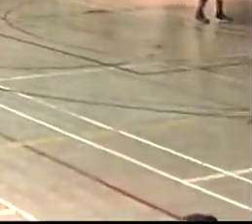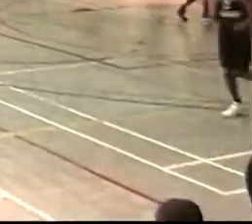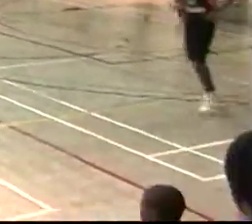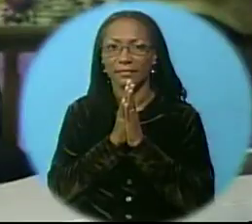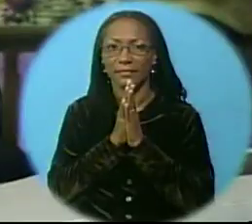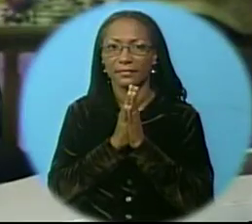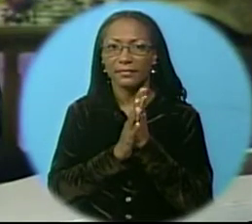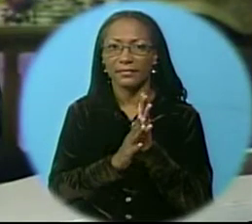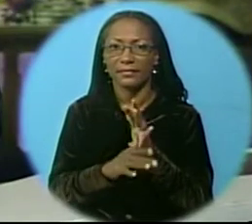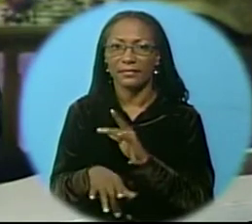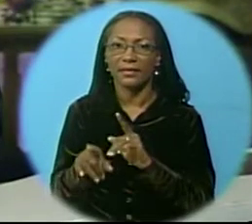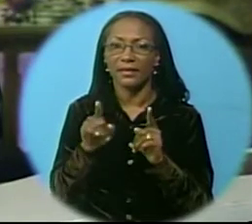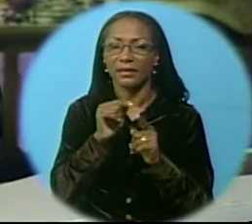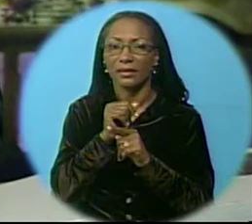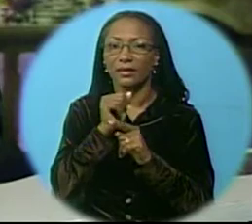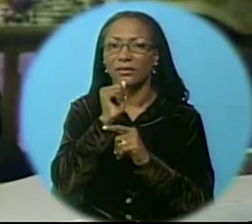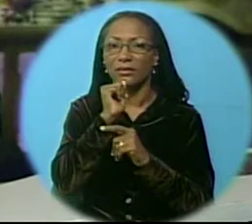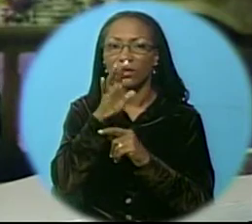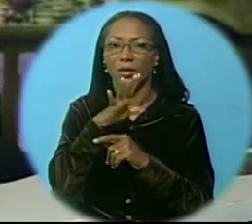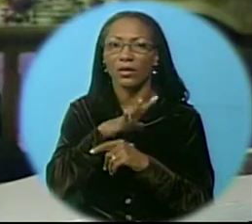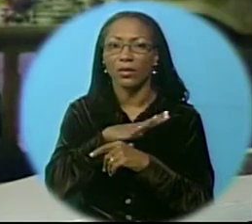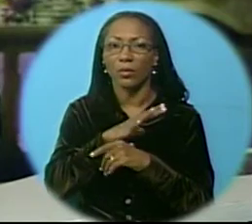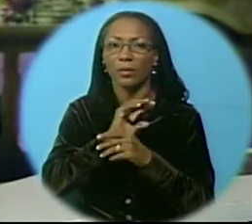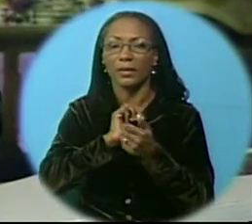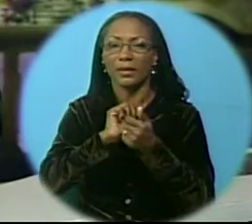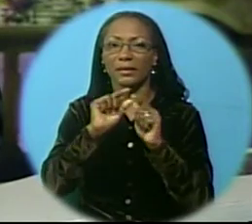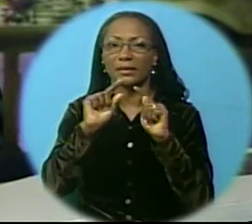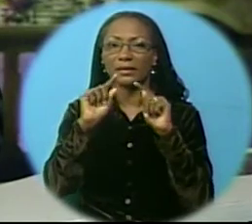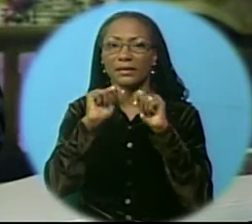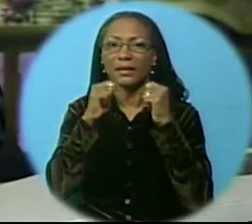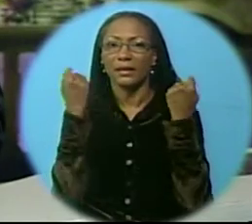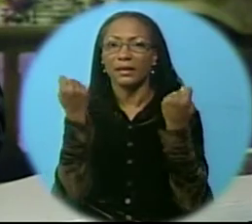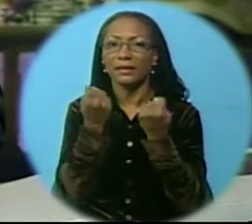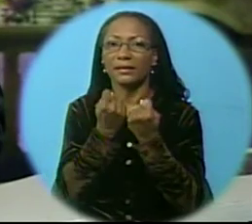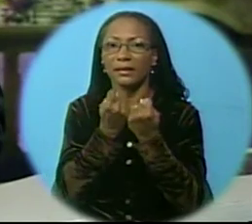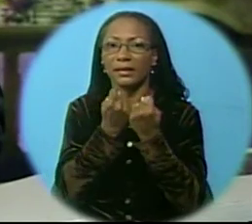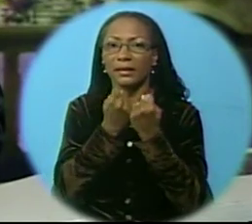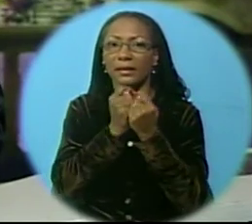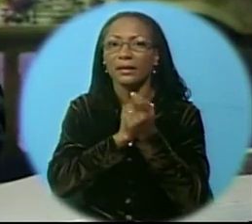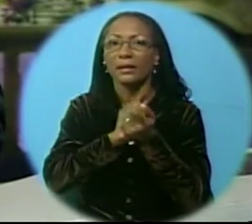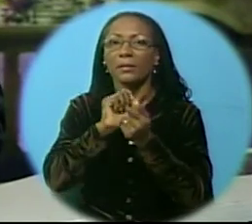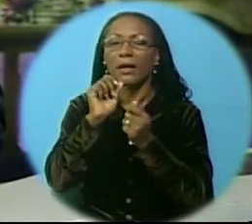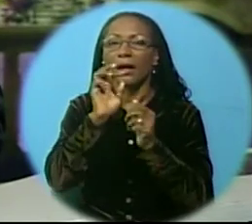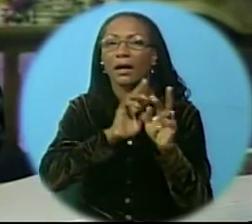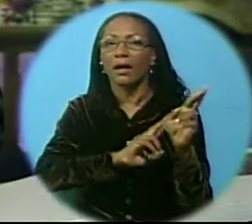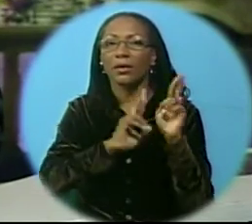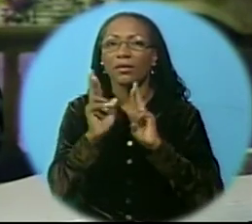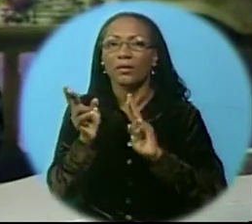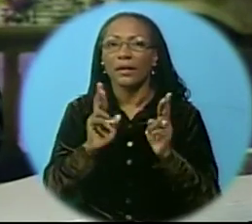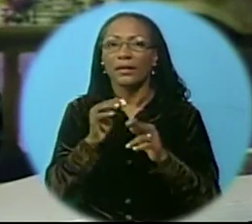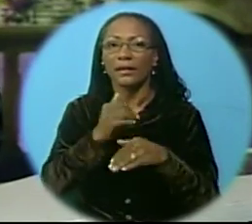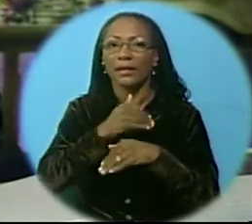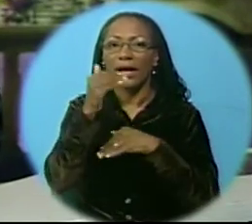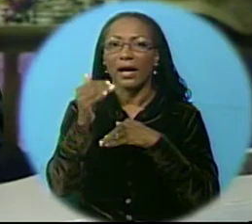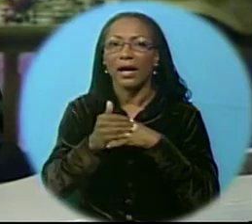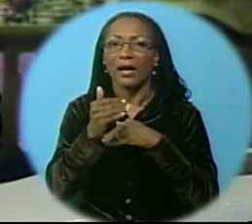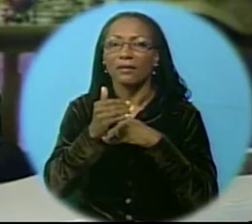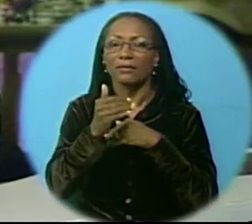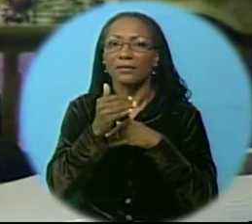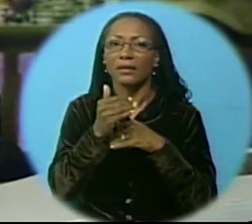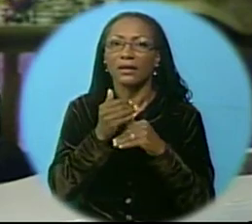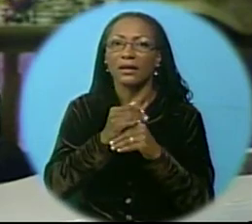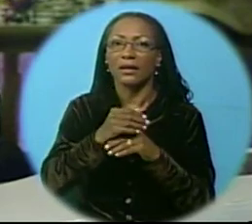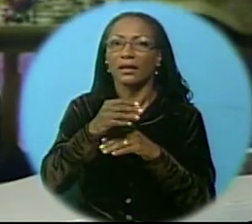Sports. Thanks, Damien. Meanwhile, the Women's League semi-final matchups are all set after the former unbeaten